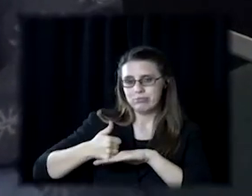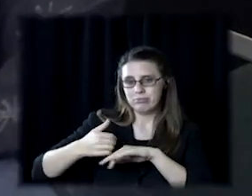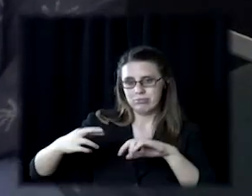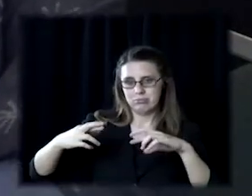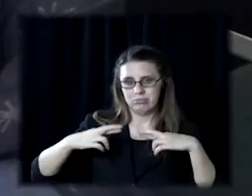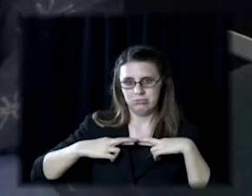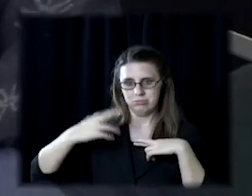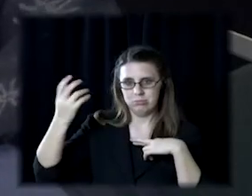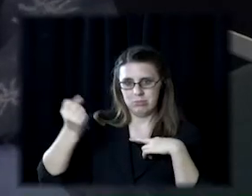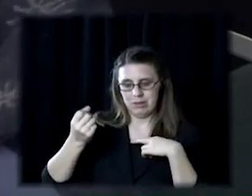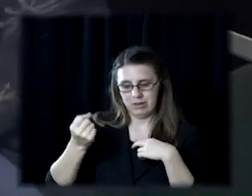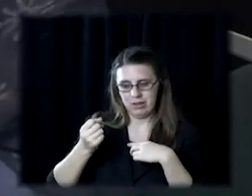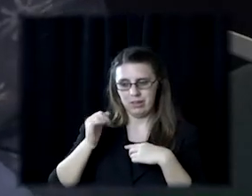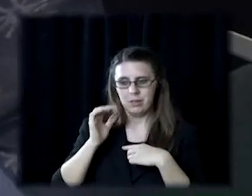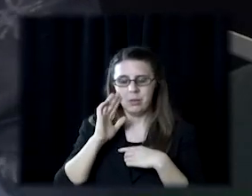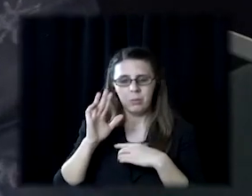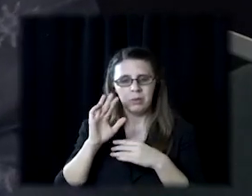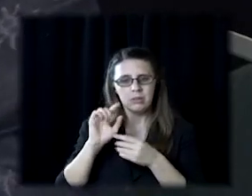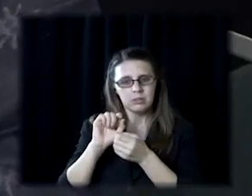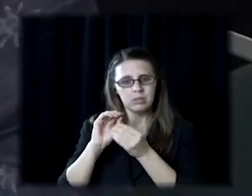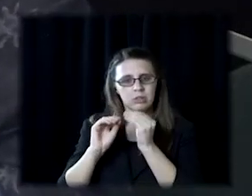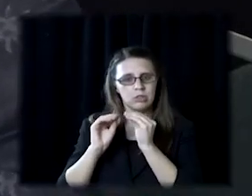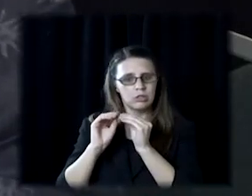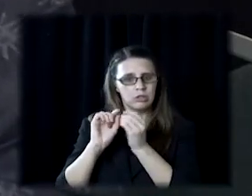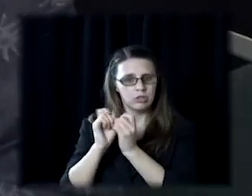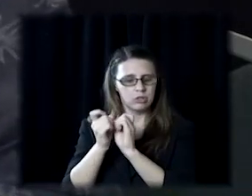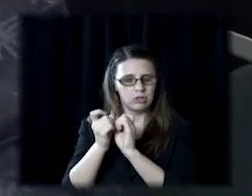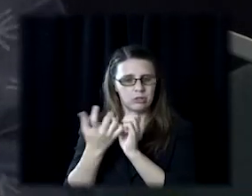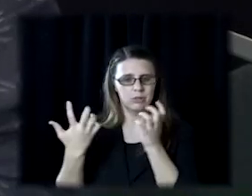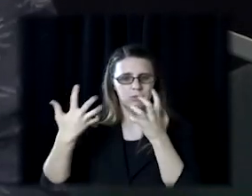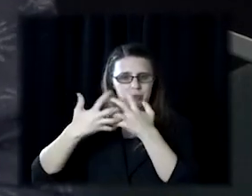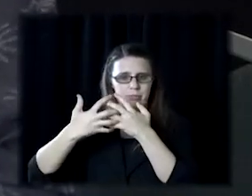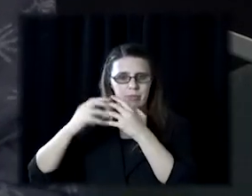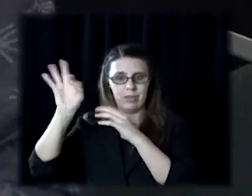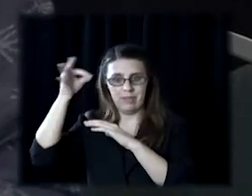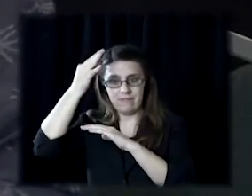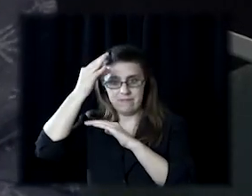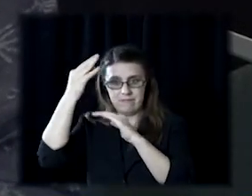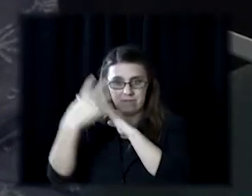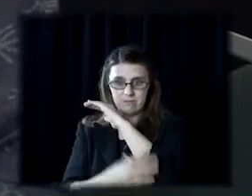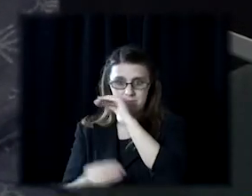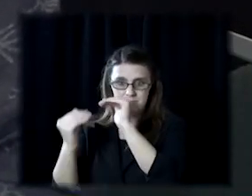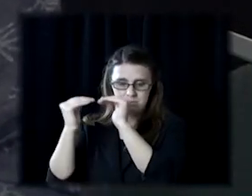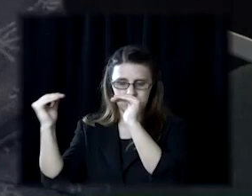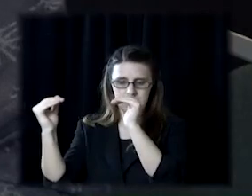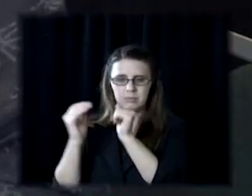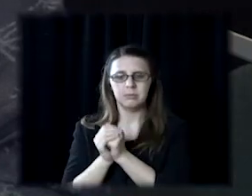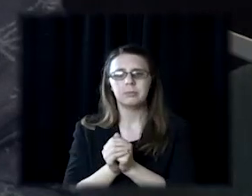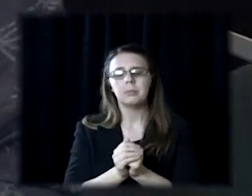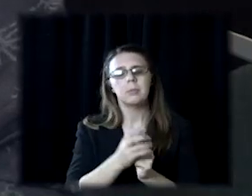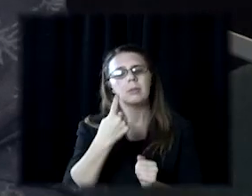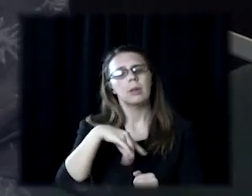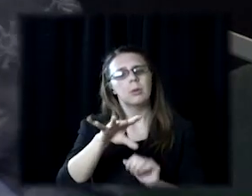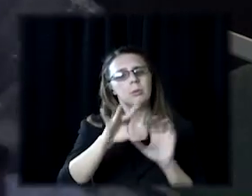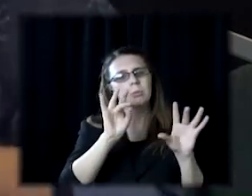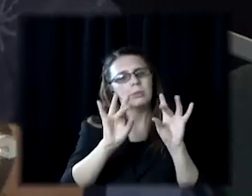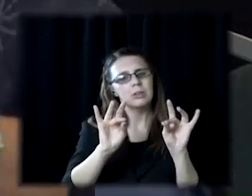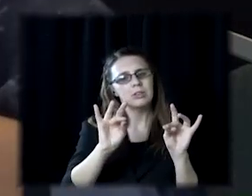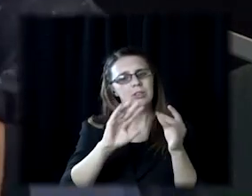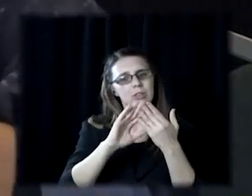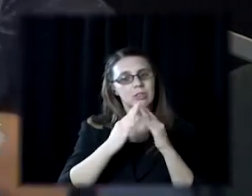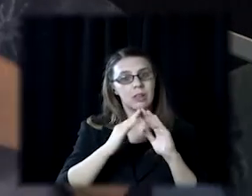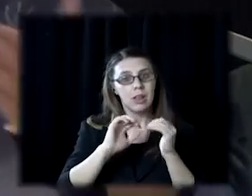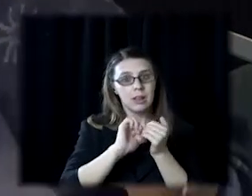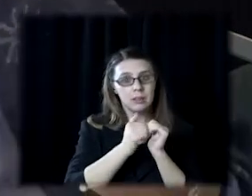would be updated based on the federal poverty level. In terms of how we chose the municipalities, we looked